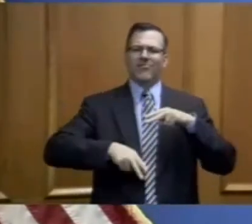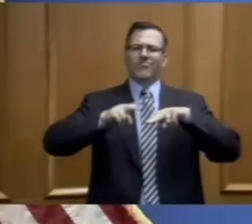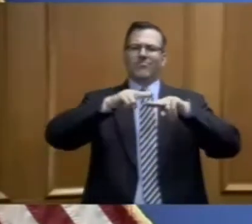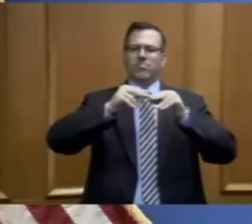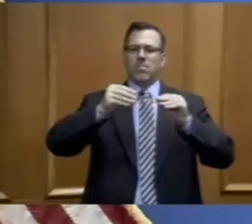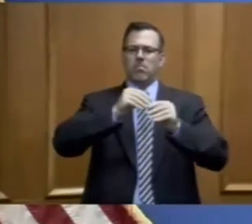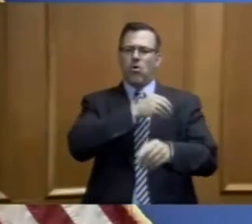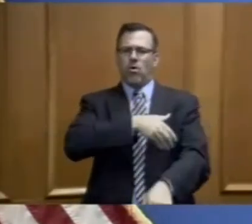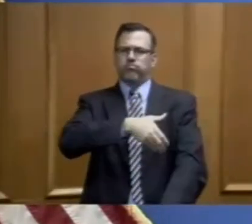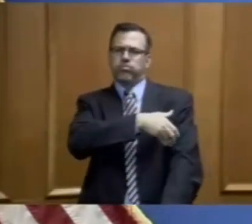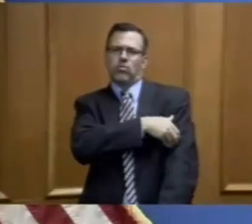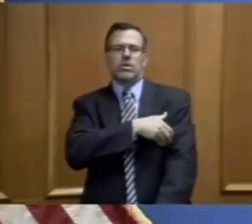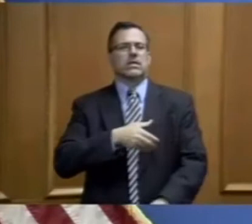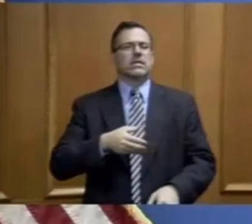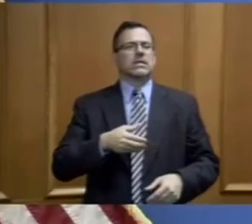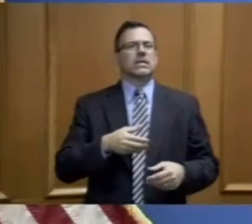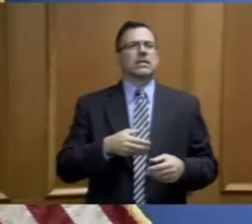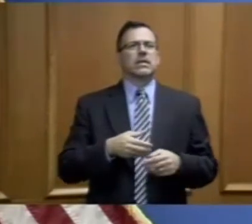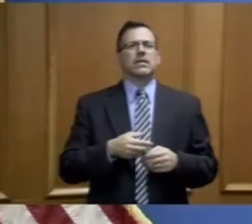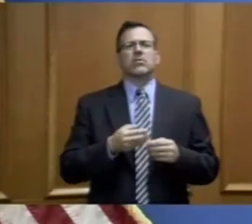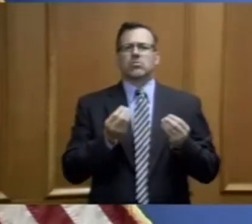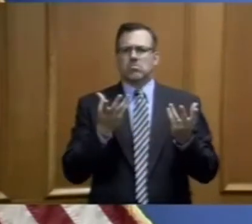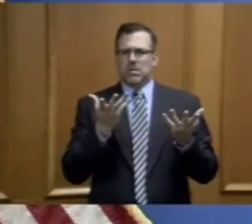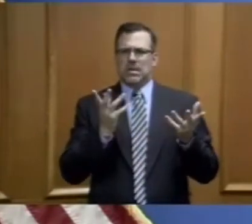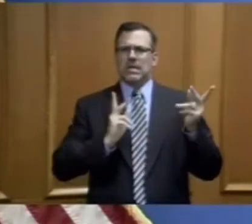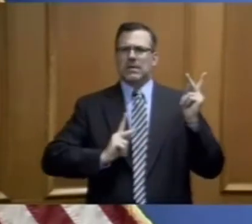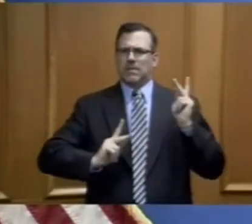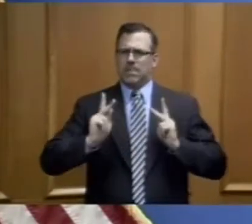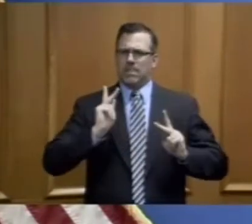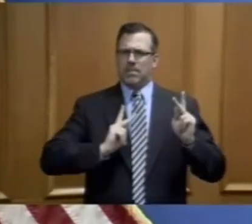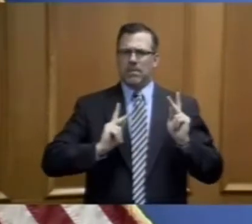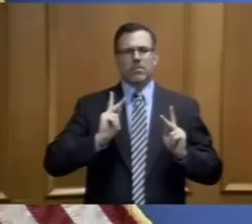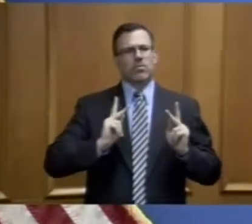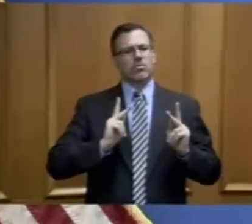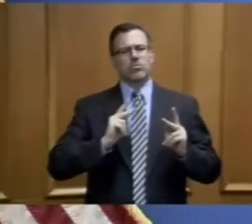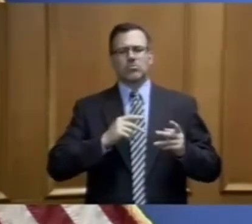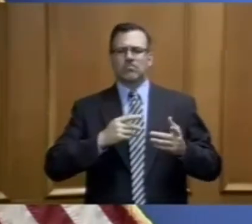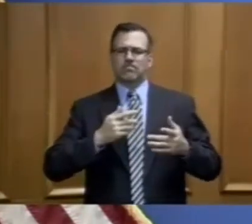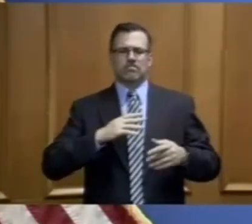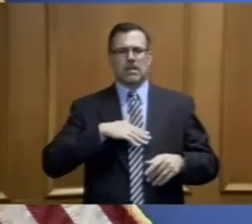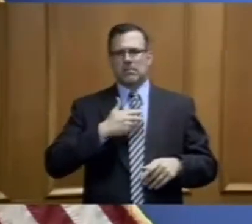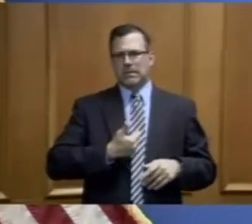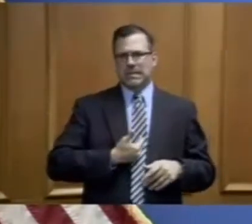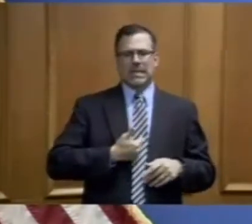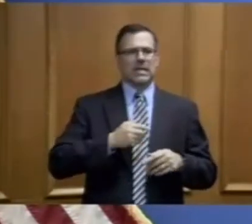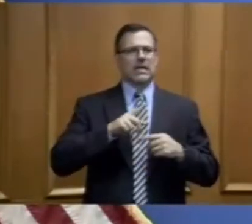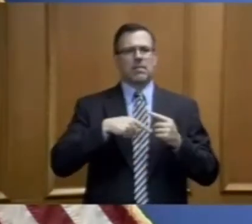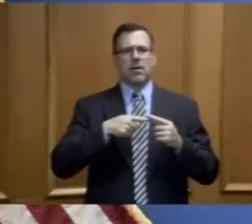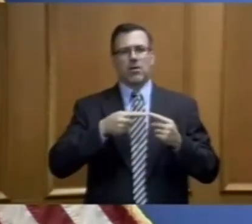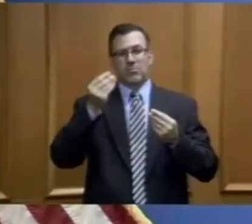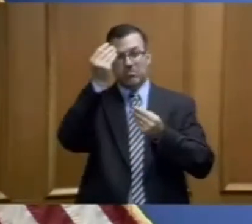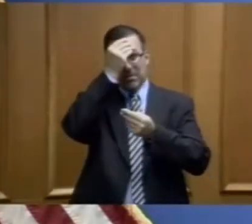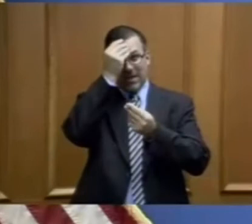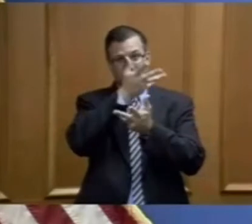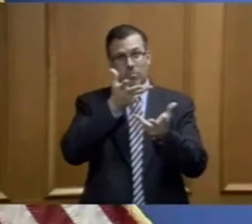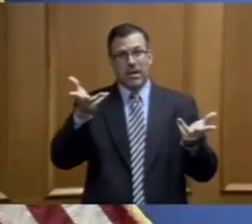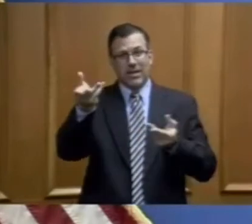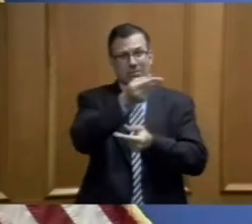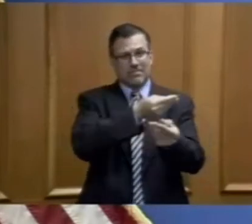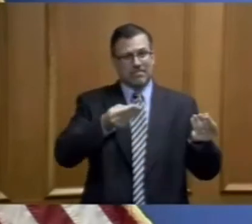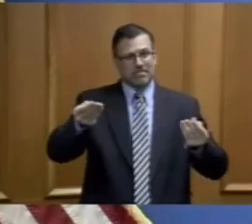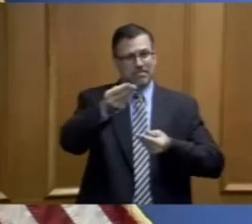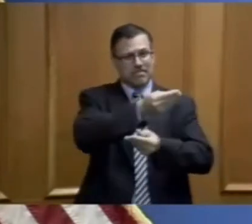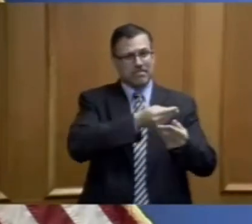process. You know, there's been unrest about the information sharing and shutting down businesses that